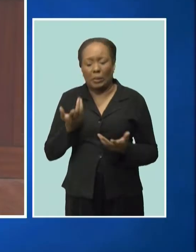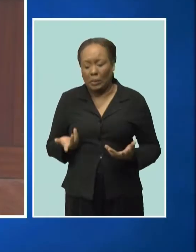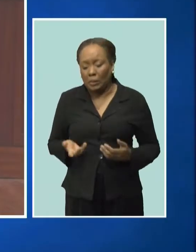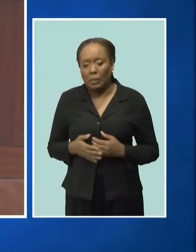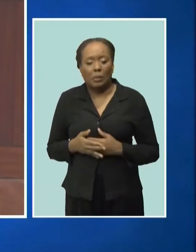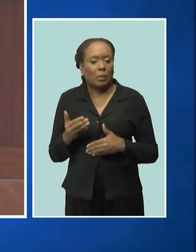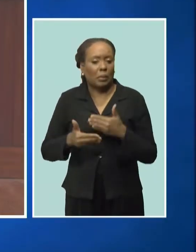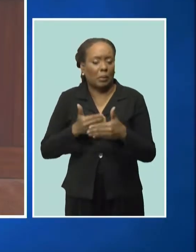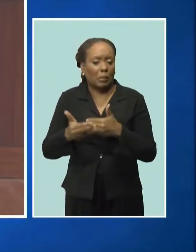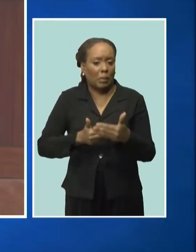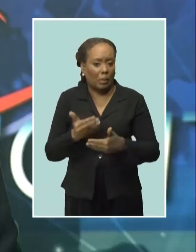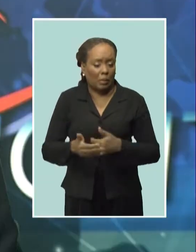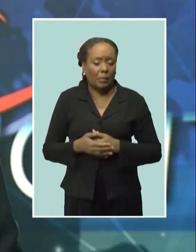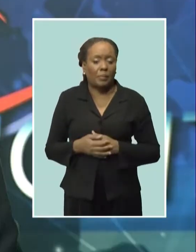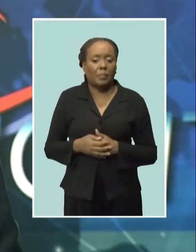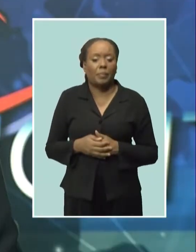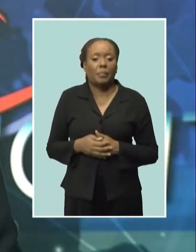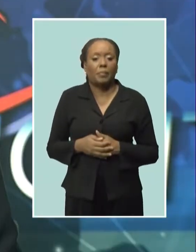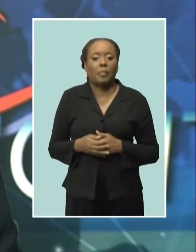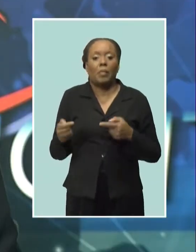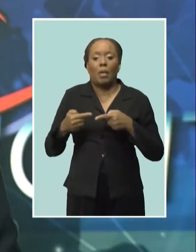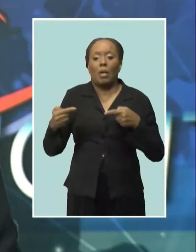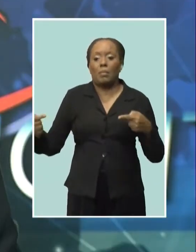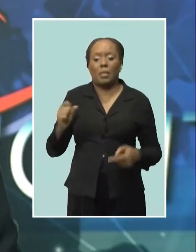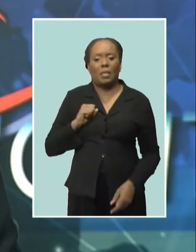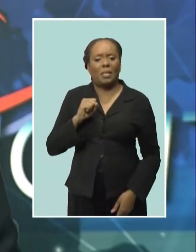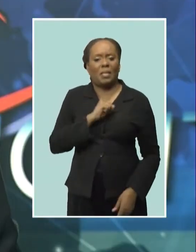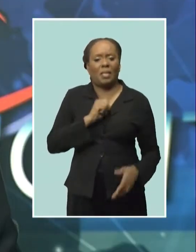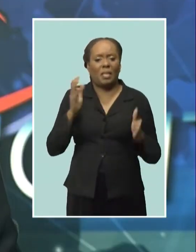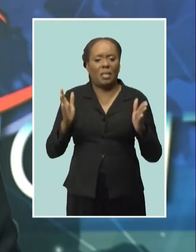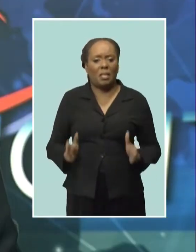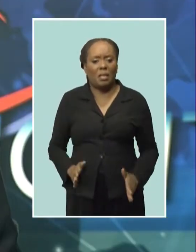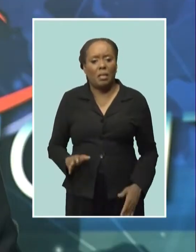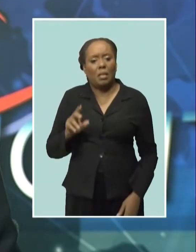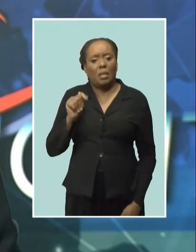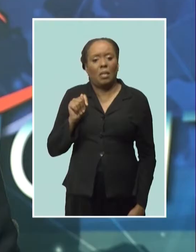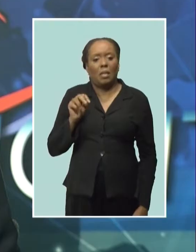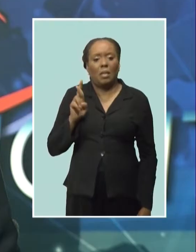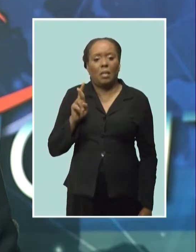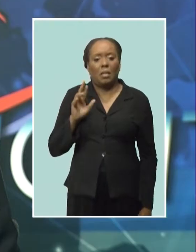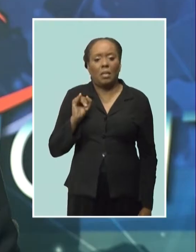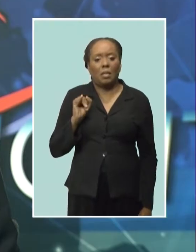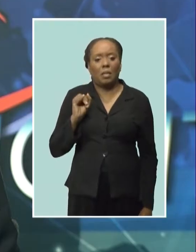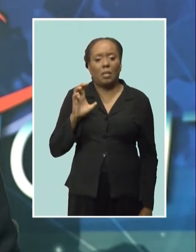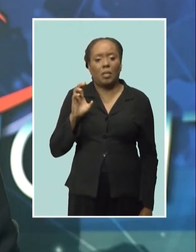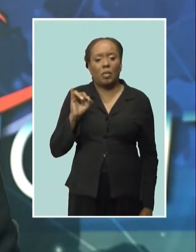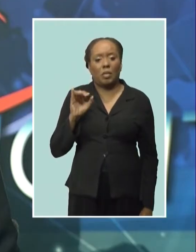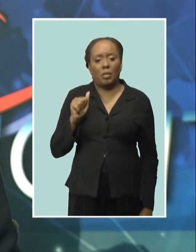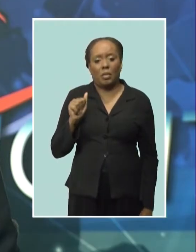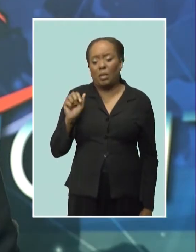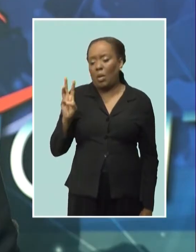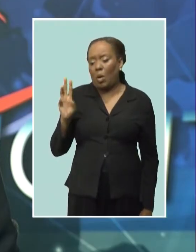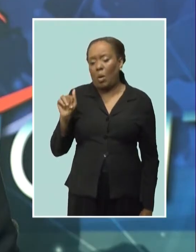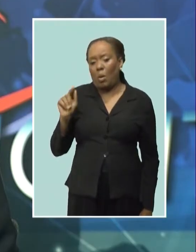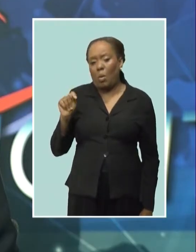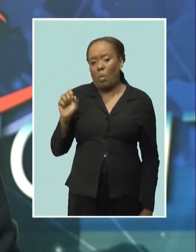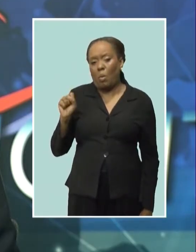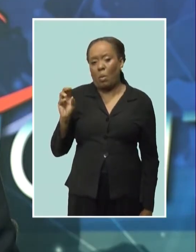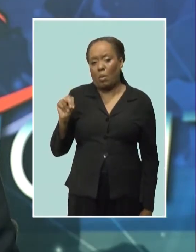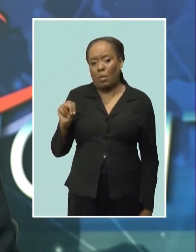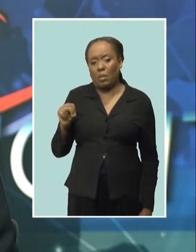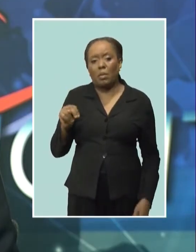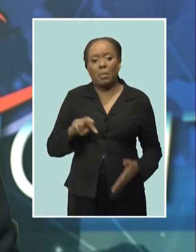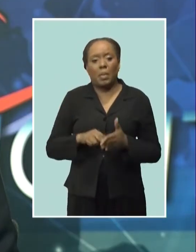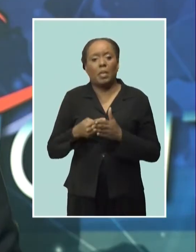go, Mr. President. Opposition Senator Tricia Watson is concerned the new filing requirements under the bill will result